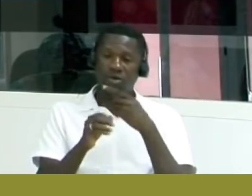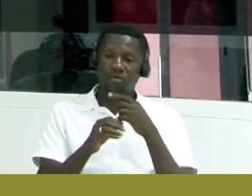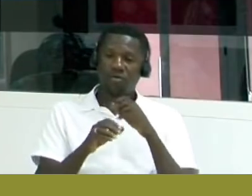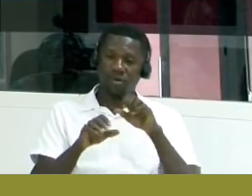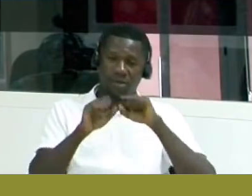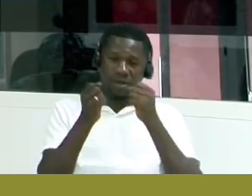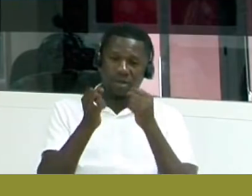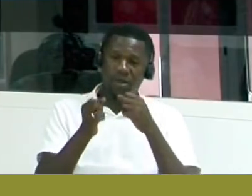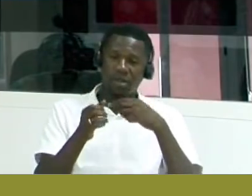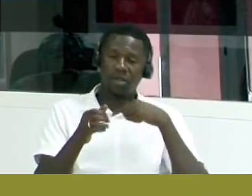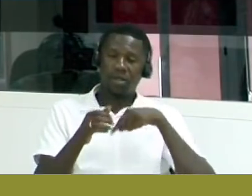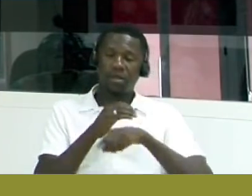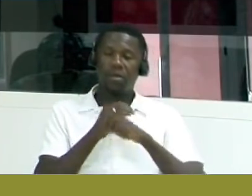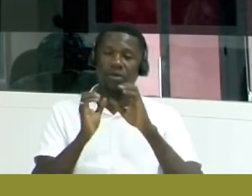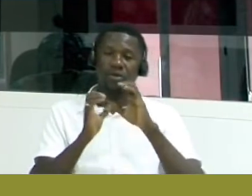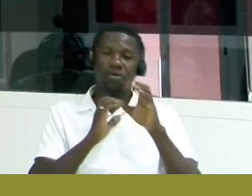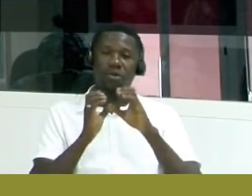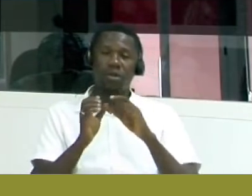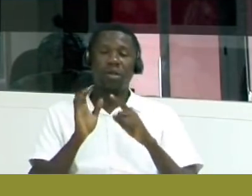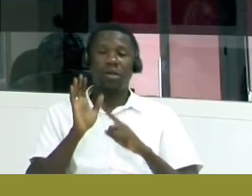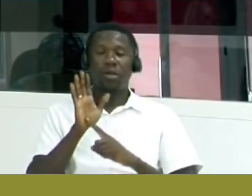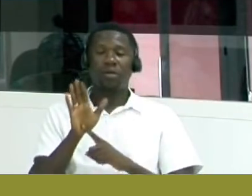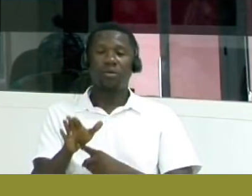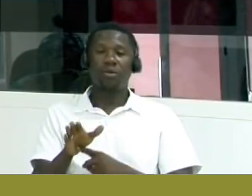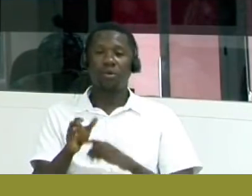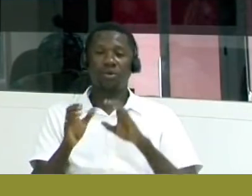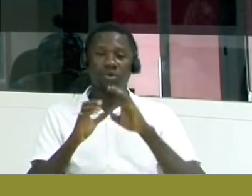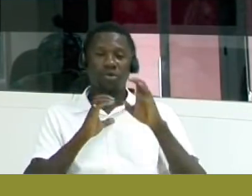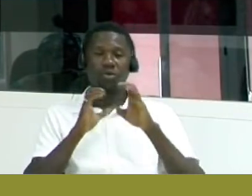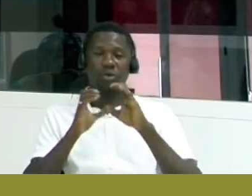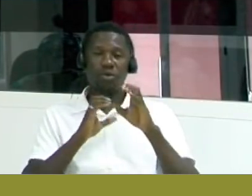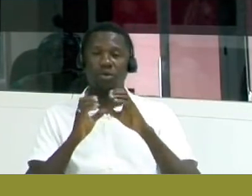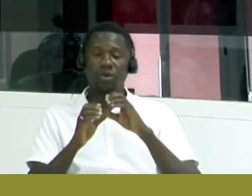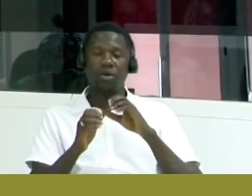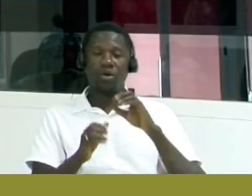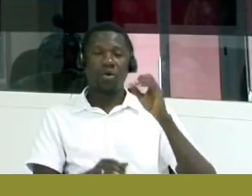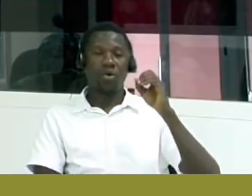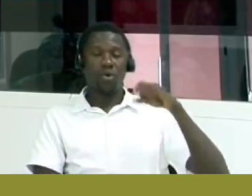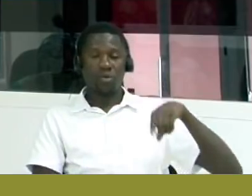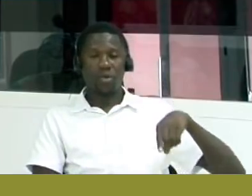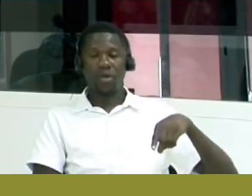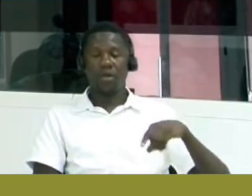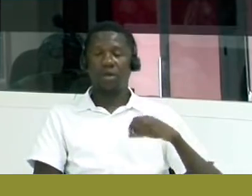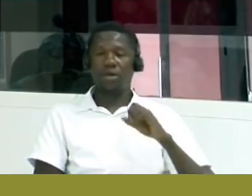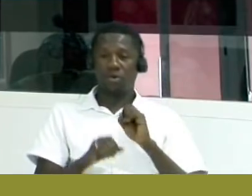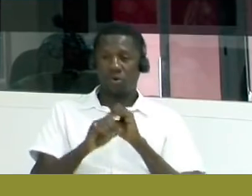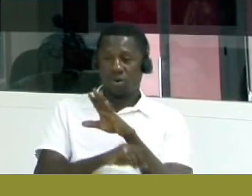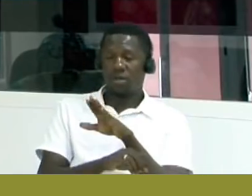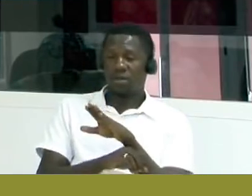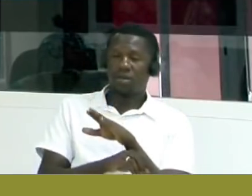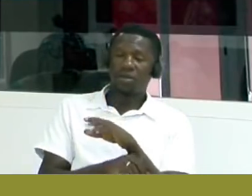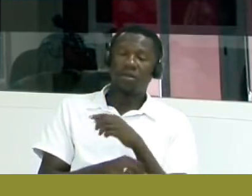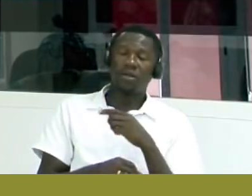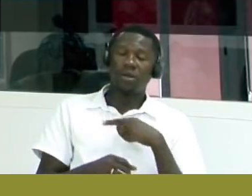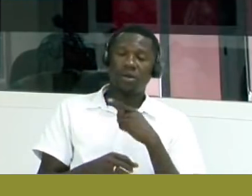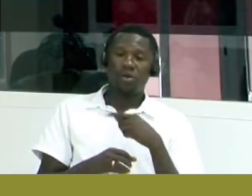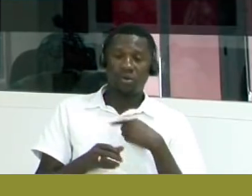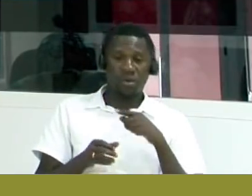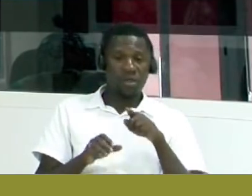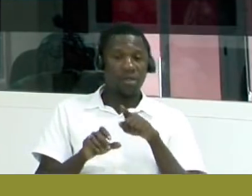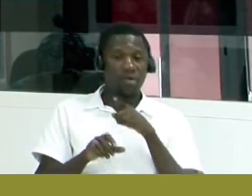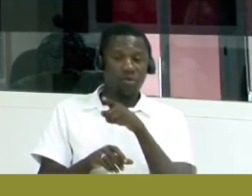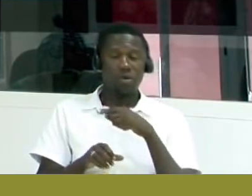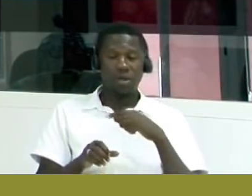in communication, especially communicating operational orders, ultimately as